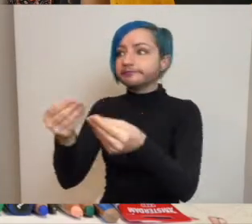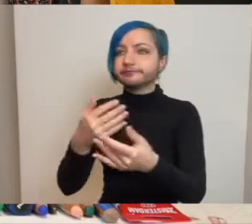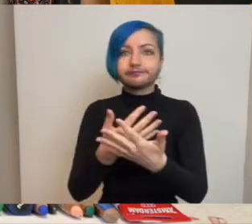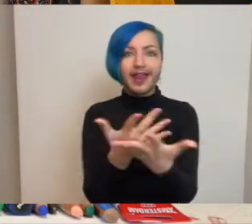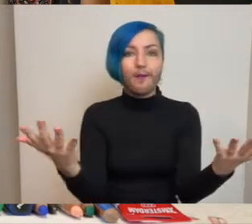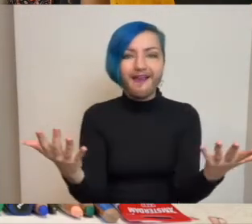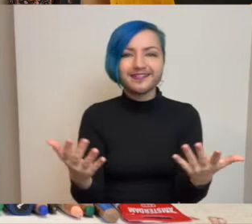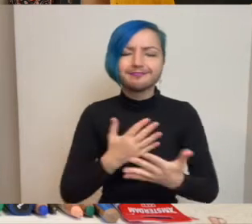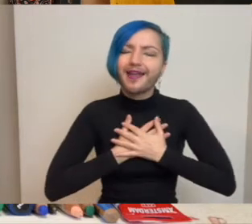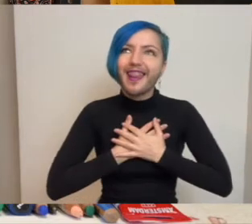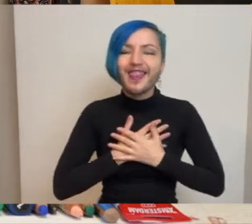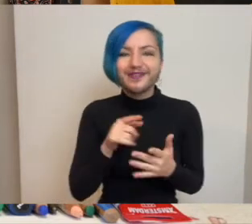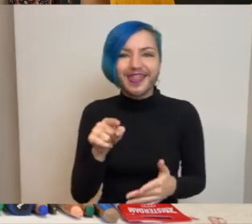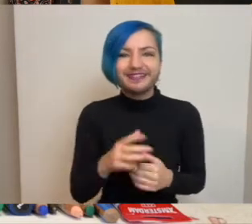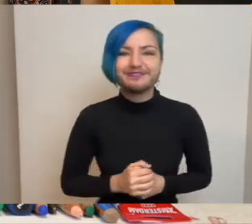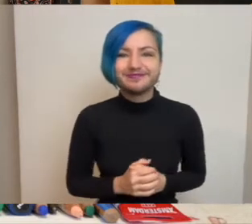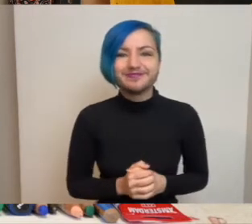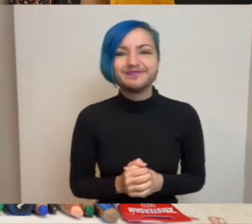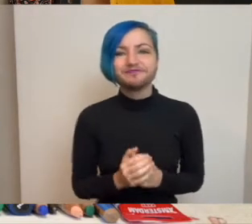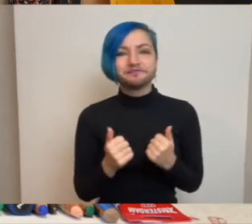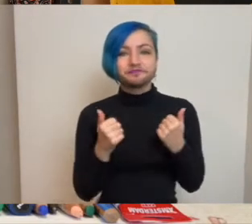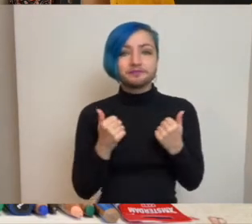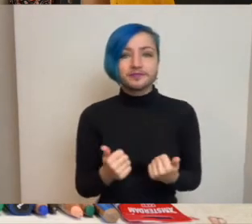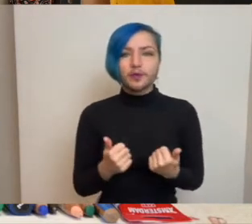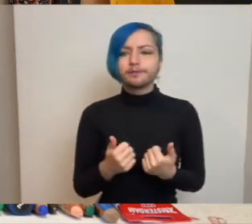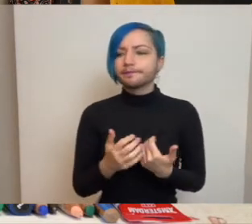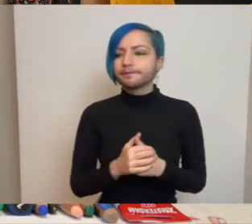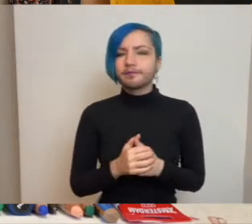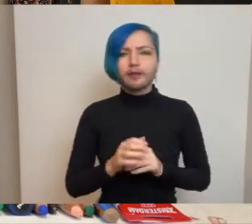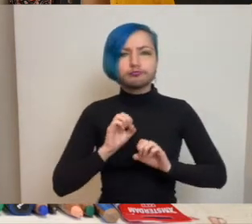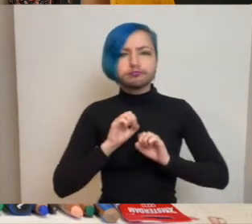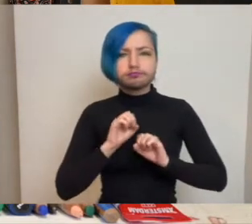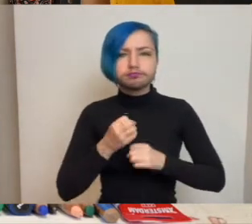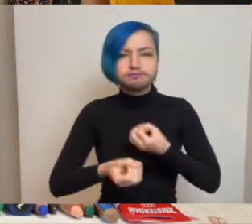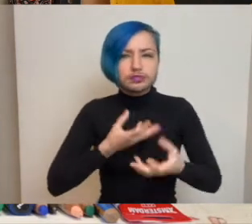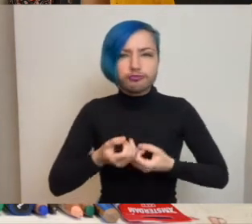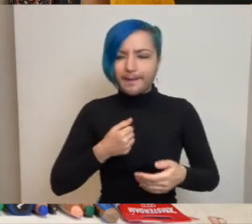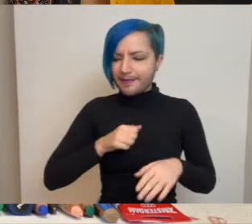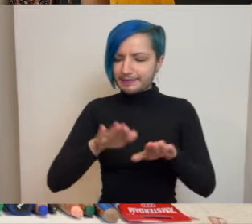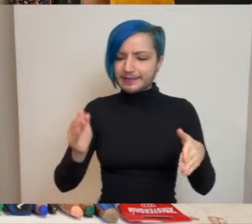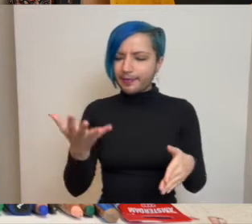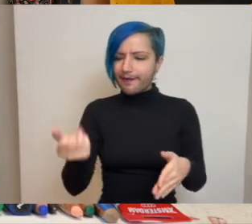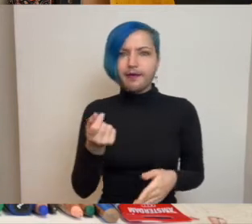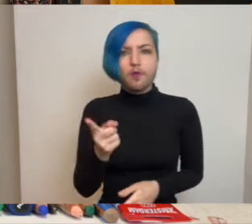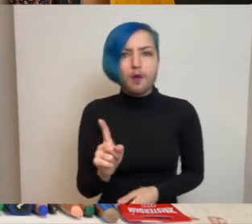it. So just to tell you a few things about what's on my table,